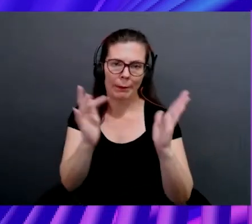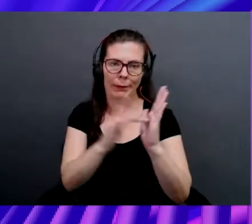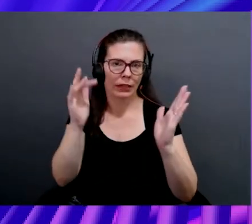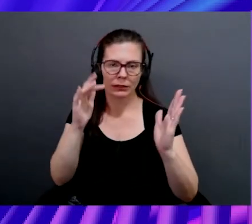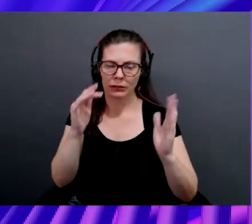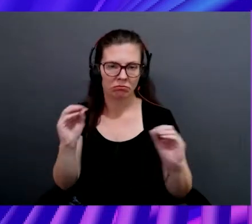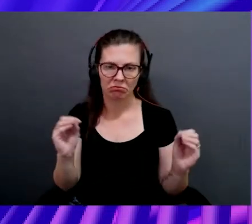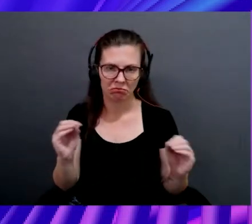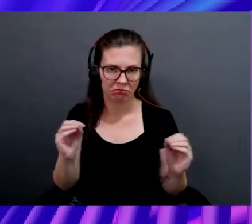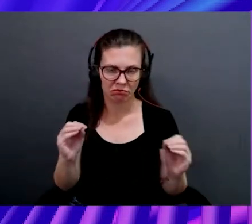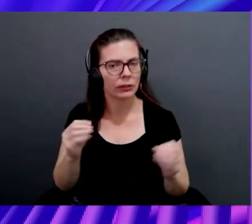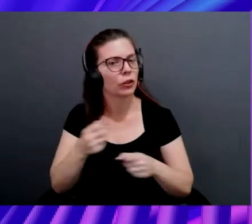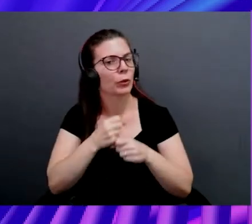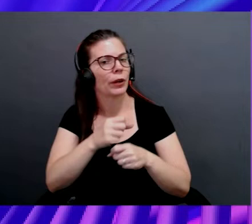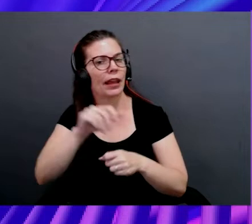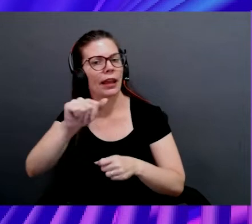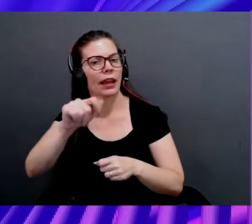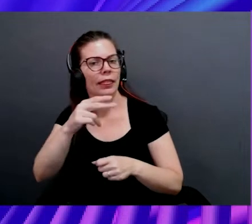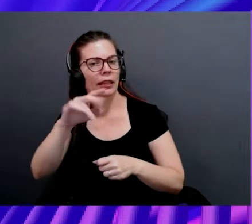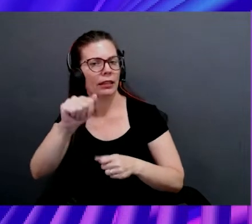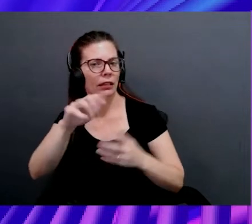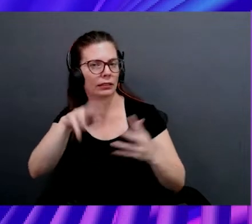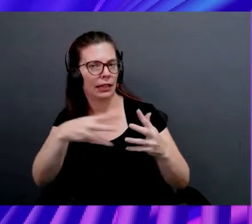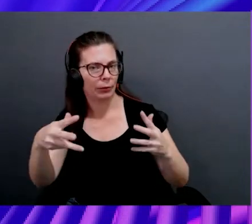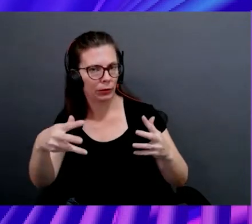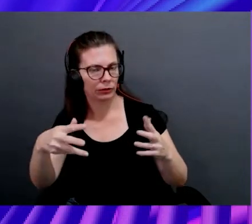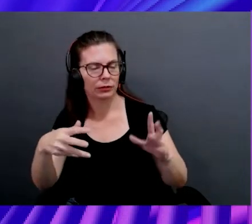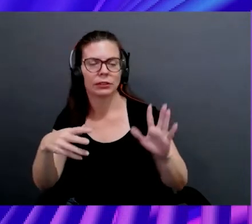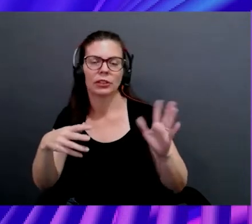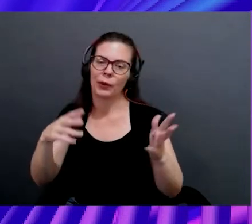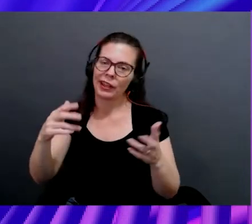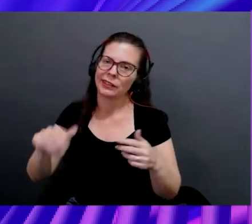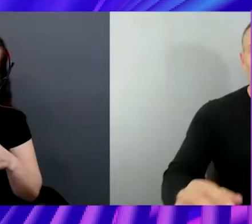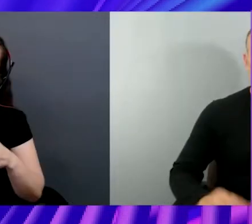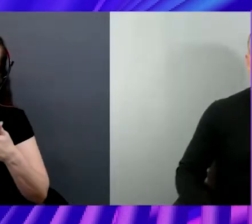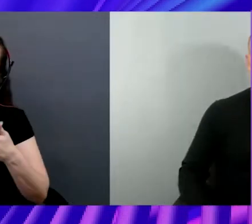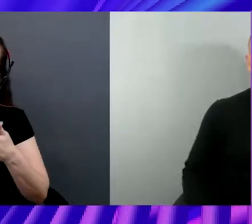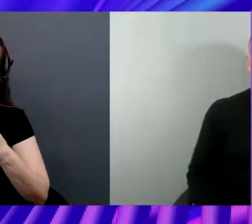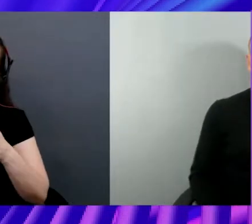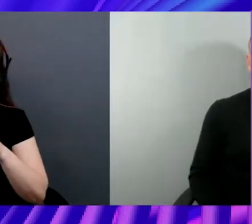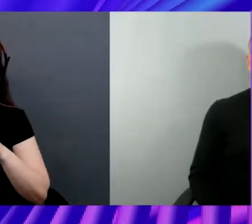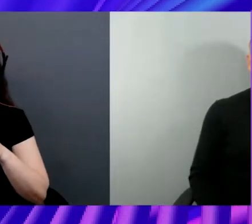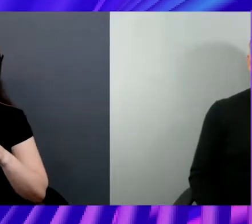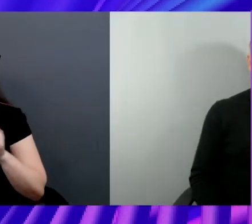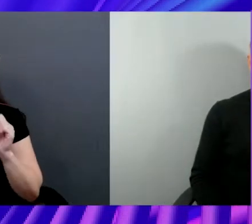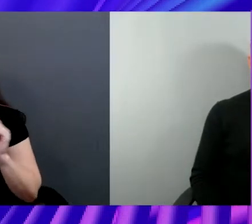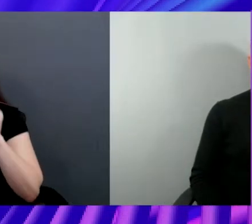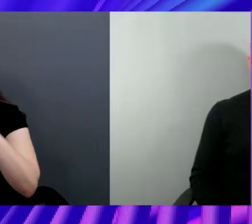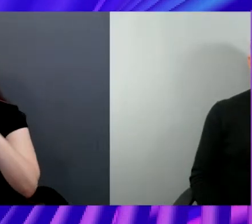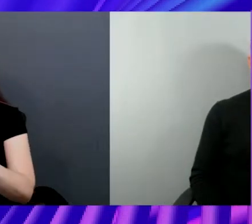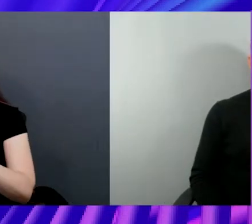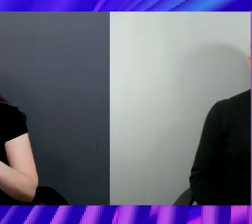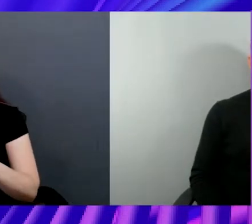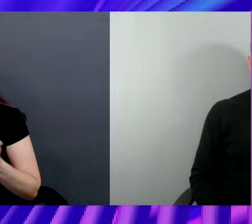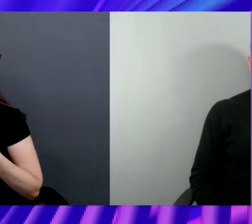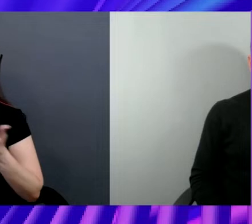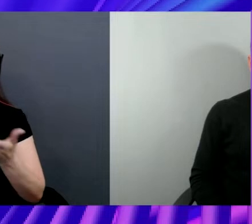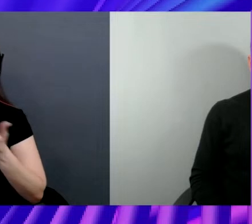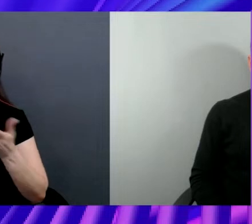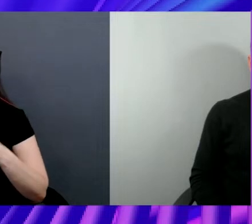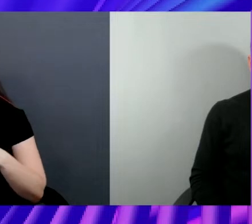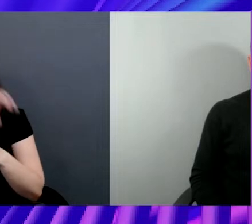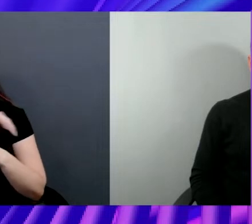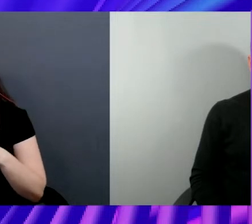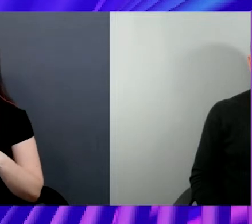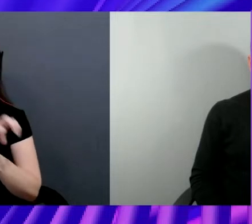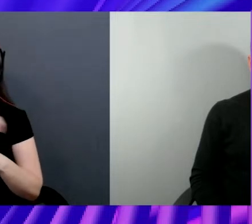to create an Athena table. So now we have another issue, that we have inconsistency between our services as we're jumping back and forth. Right.